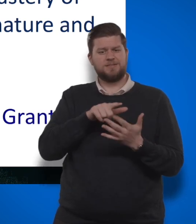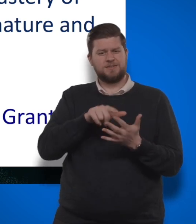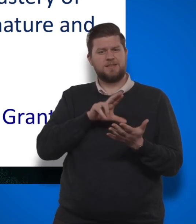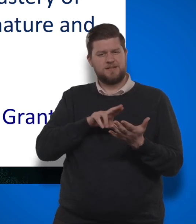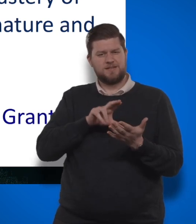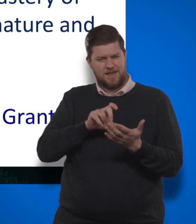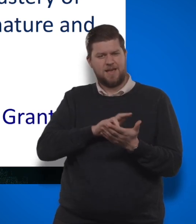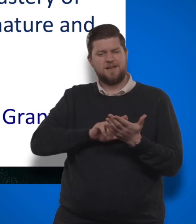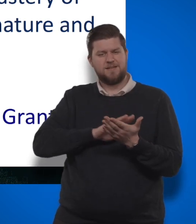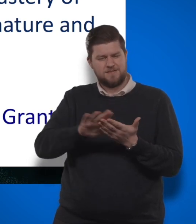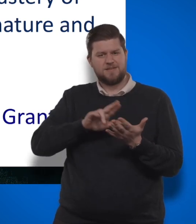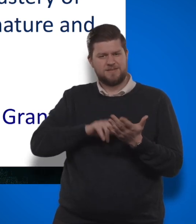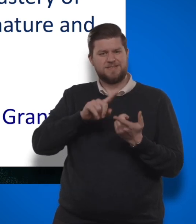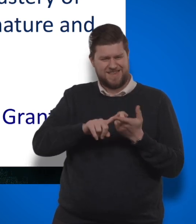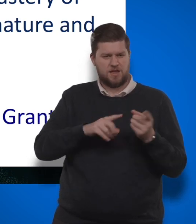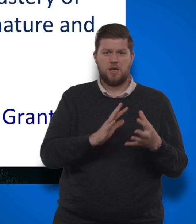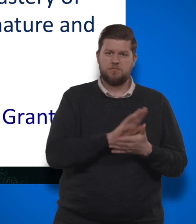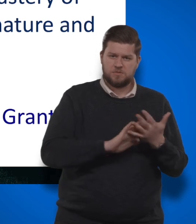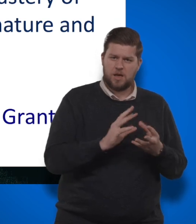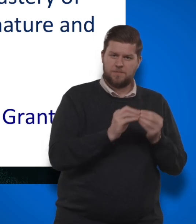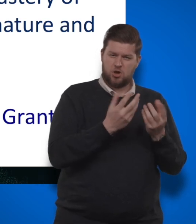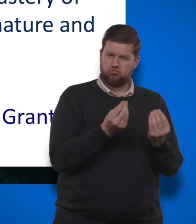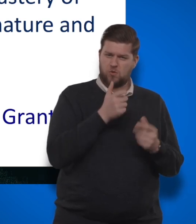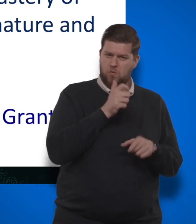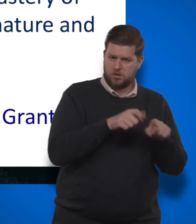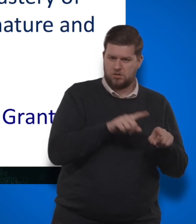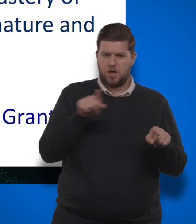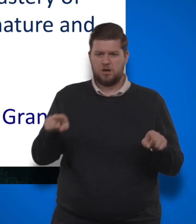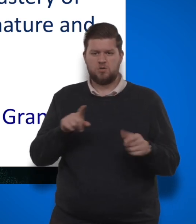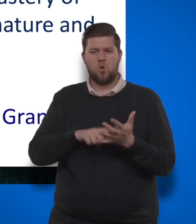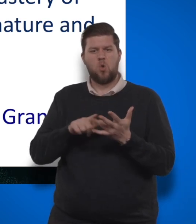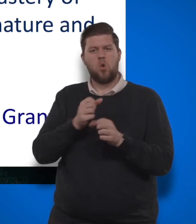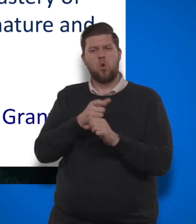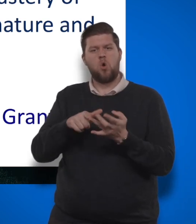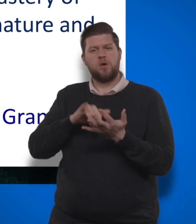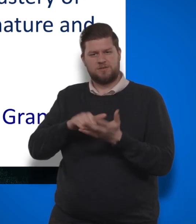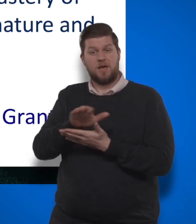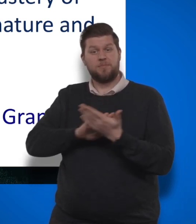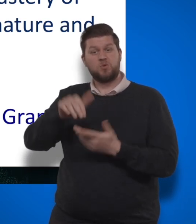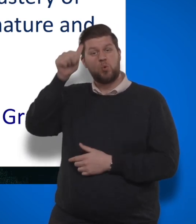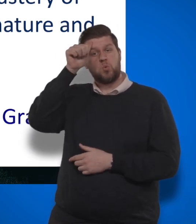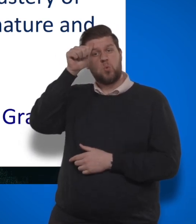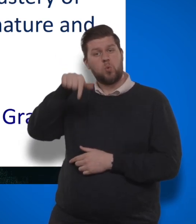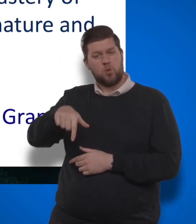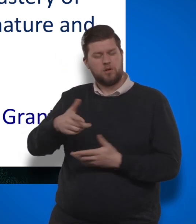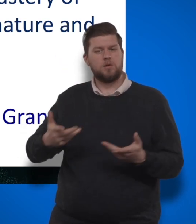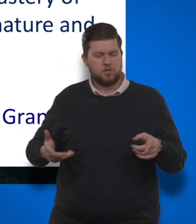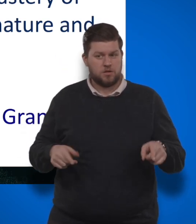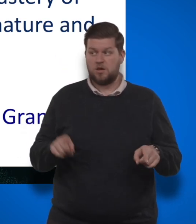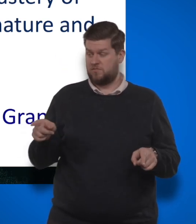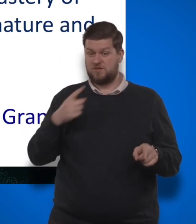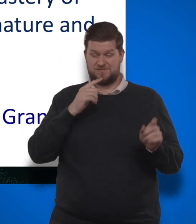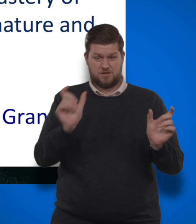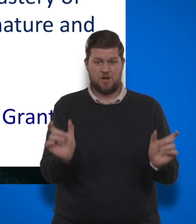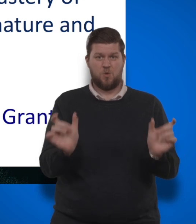and logos, which means to know. And he said in that very word we see the interpenetration